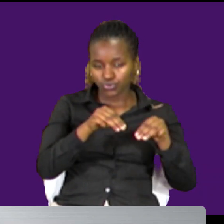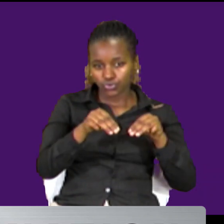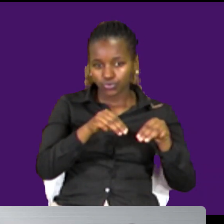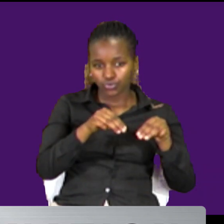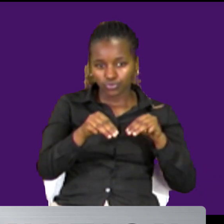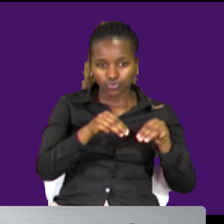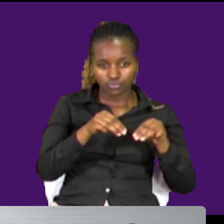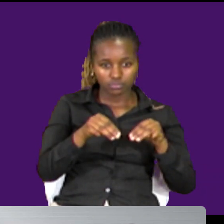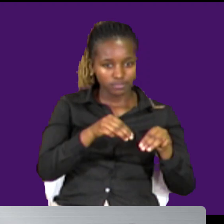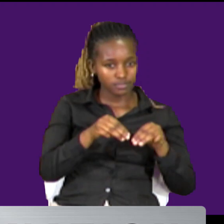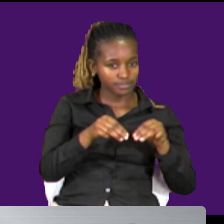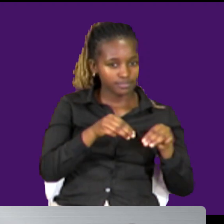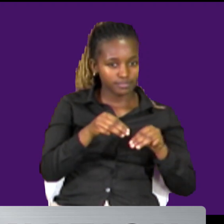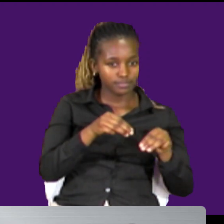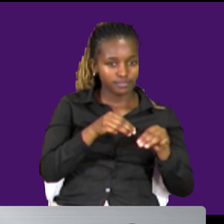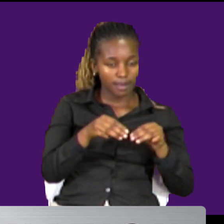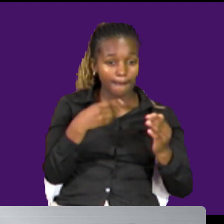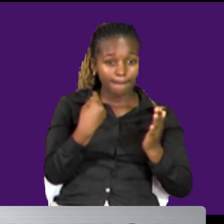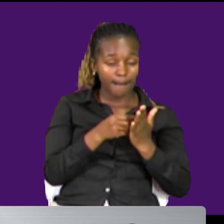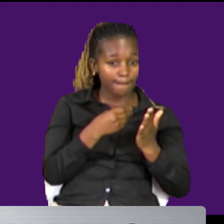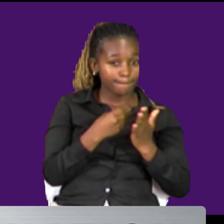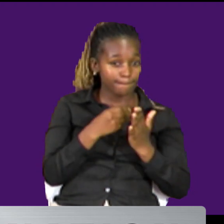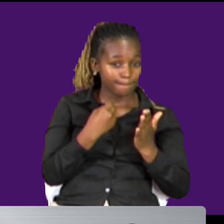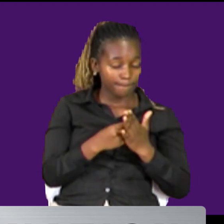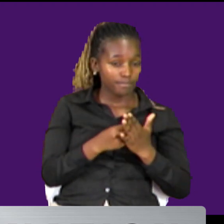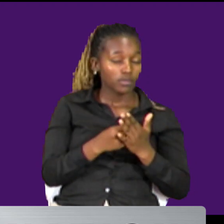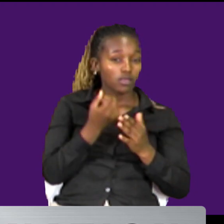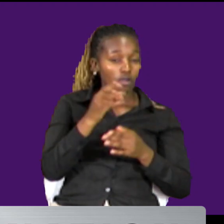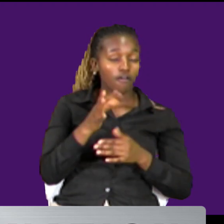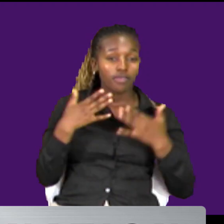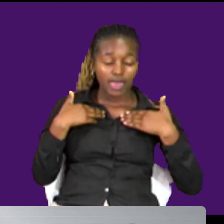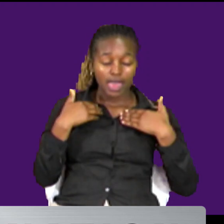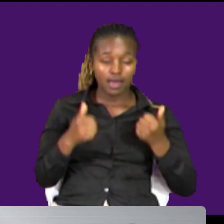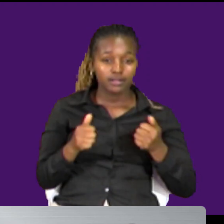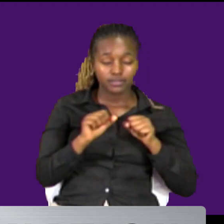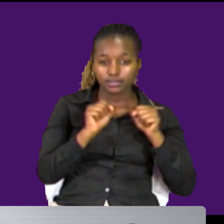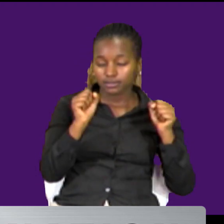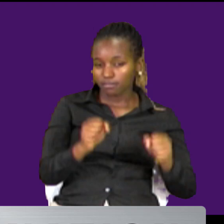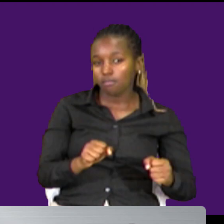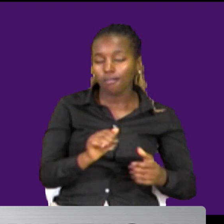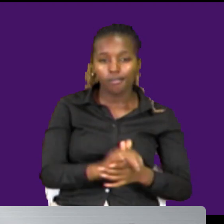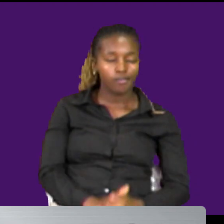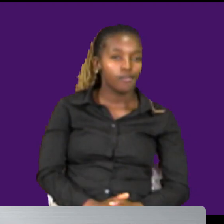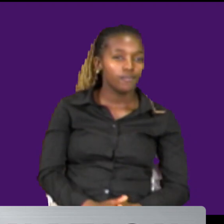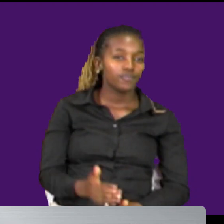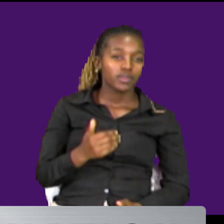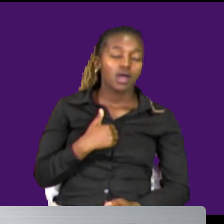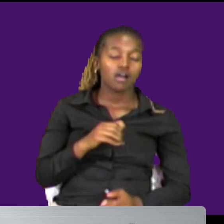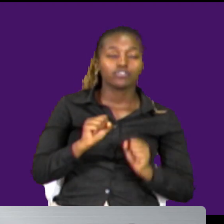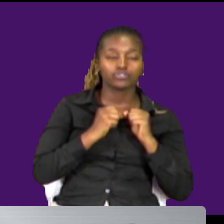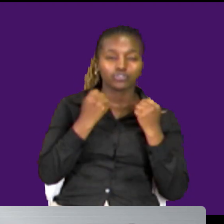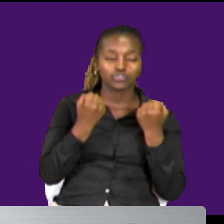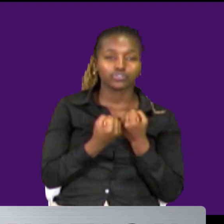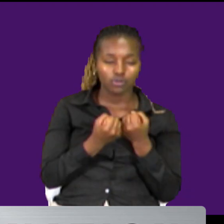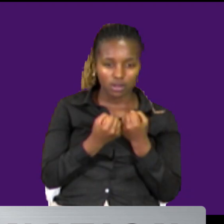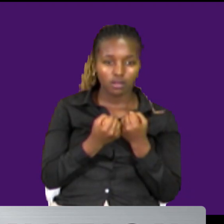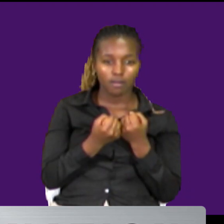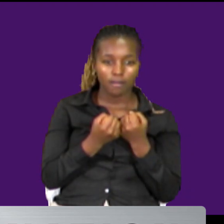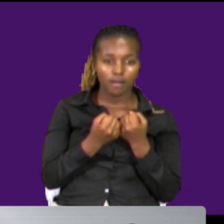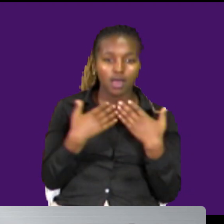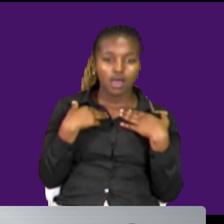the cash flow within the health sector. You see, we have the Social